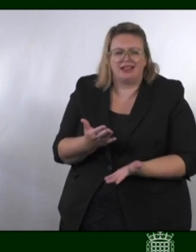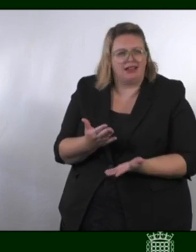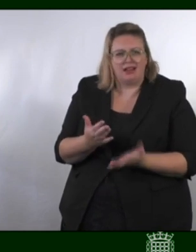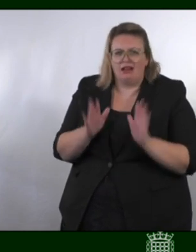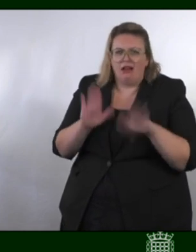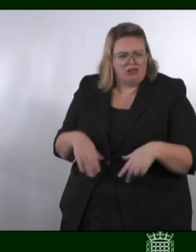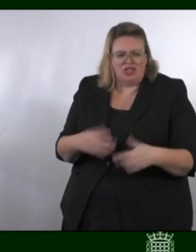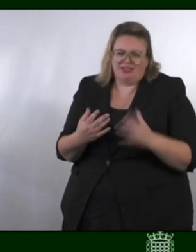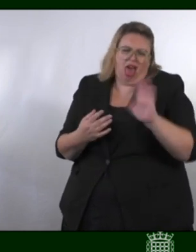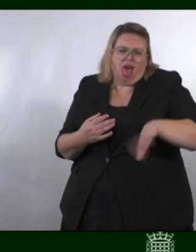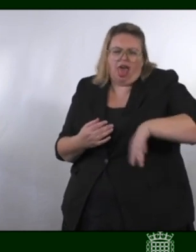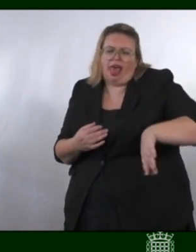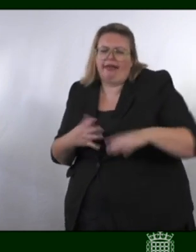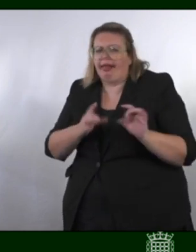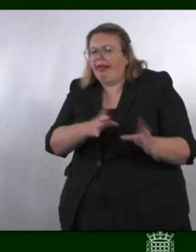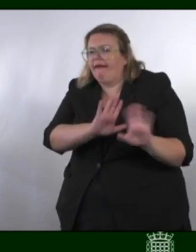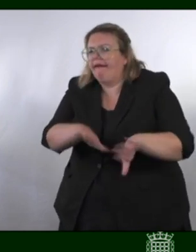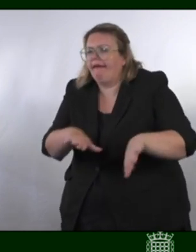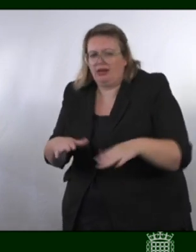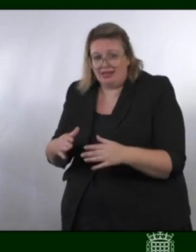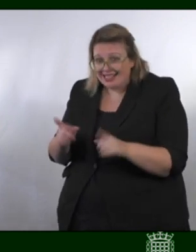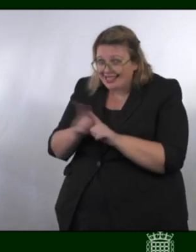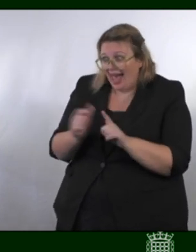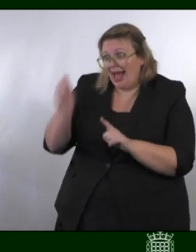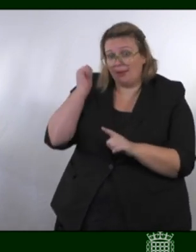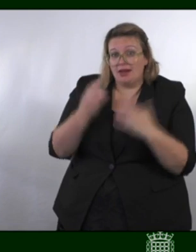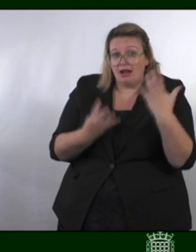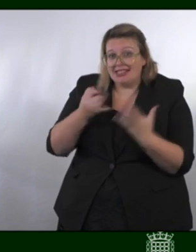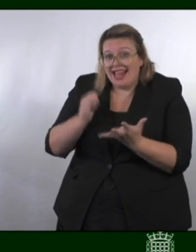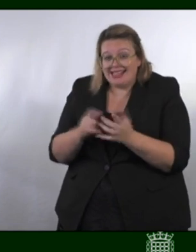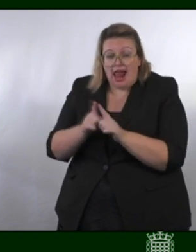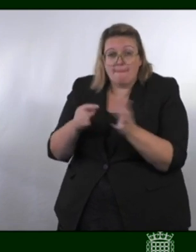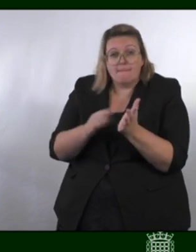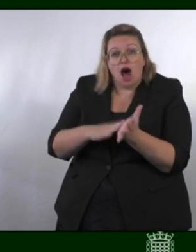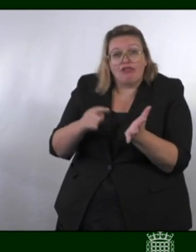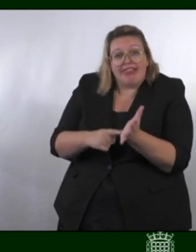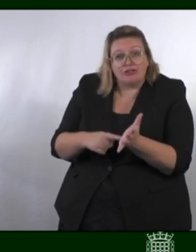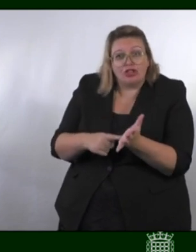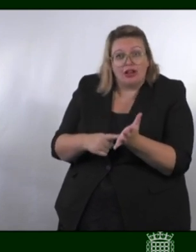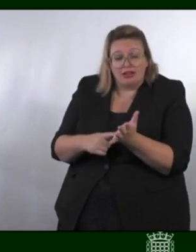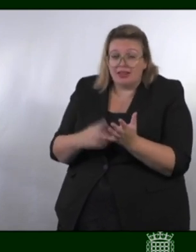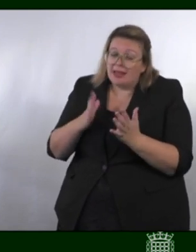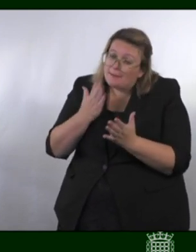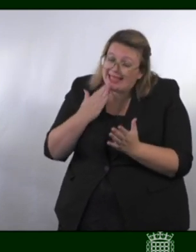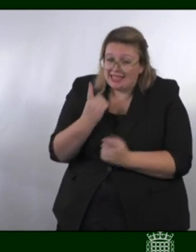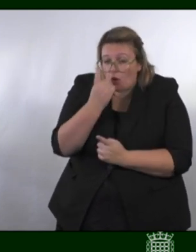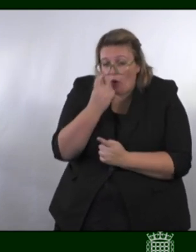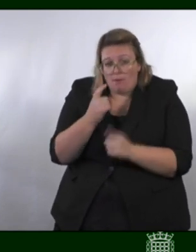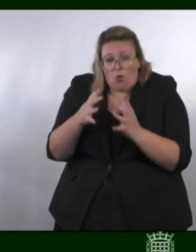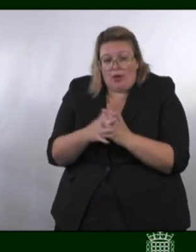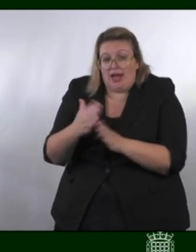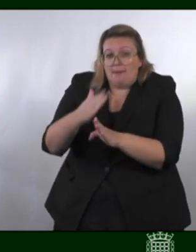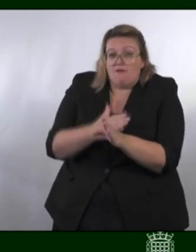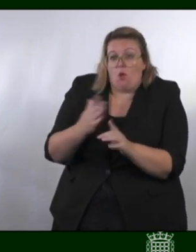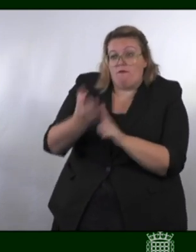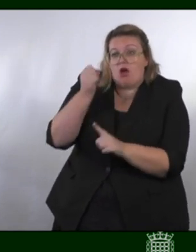Thatcher did in the 1980s. Time is running out. With 1 week left, will the Prime Minister finally U-turn on his cuts